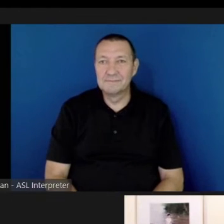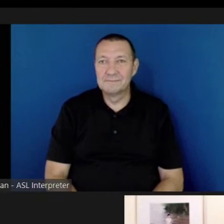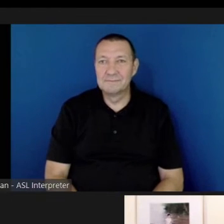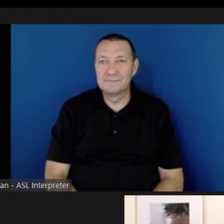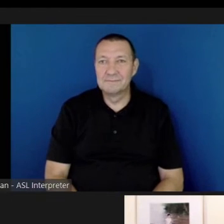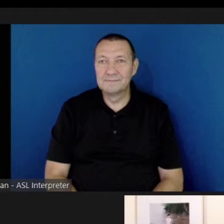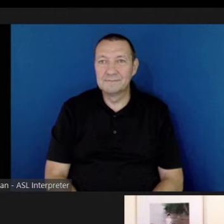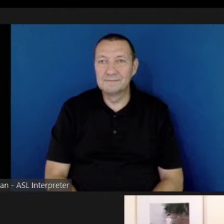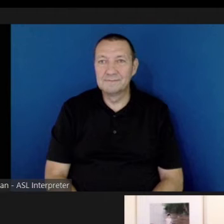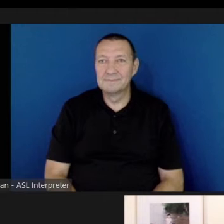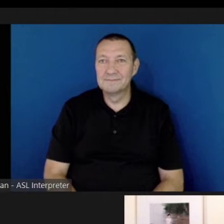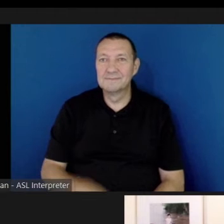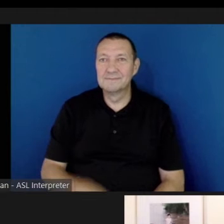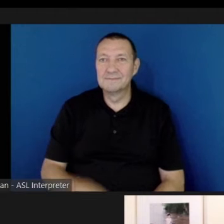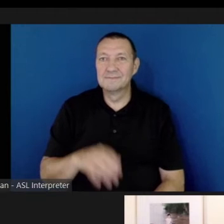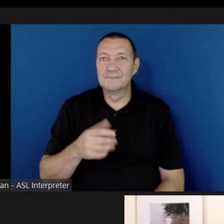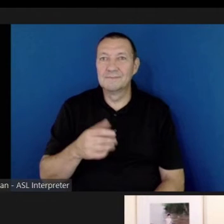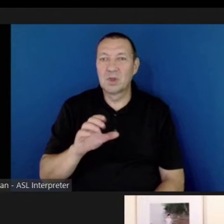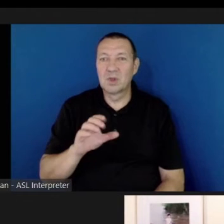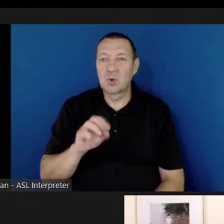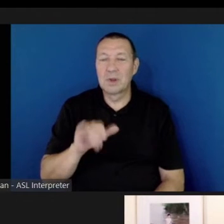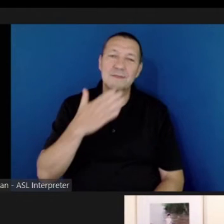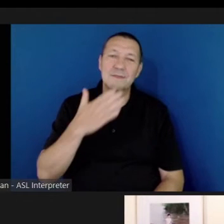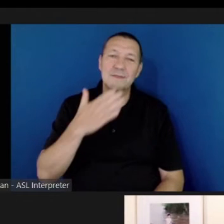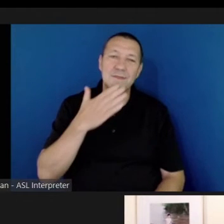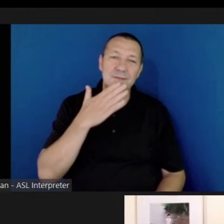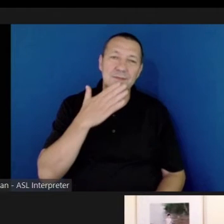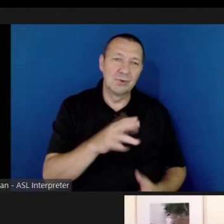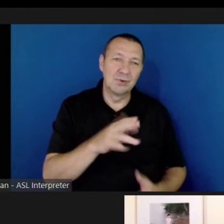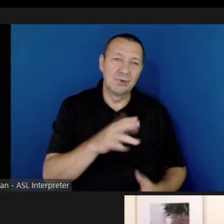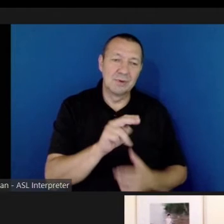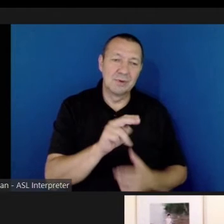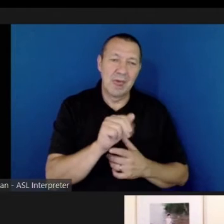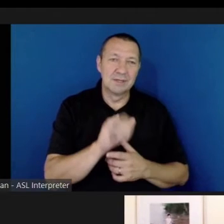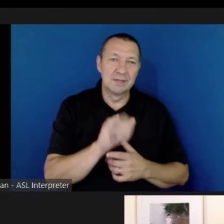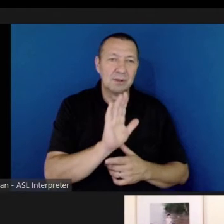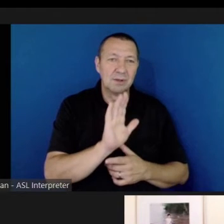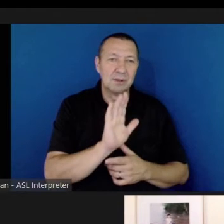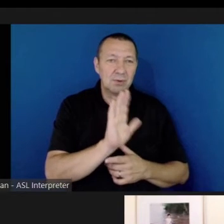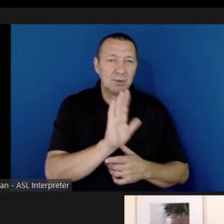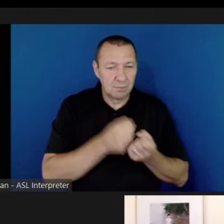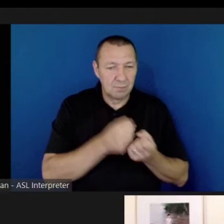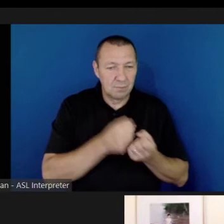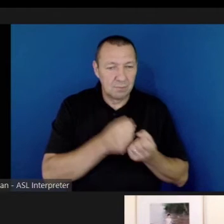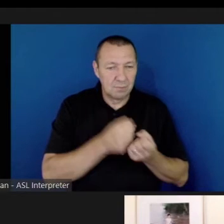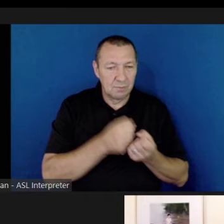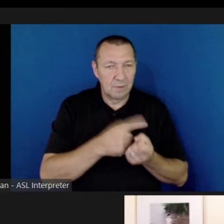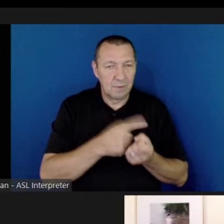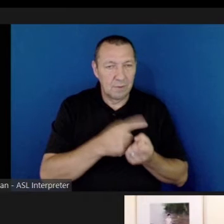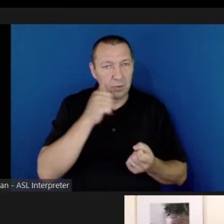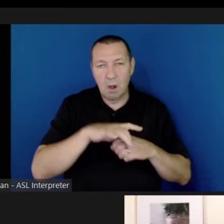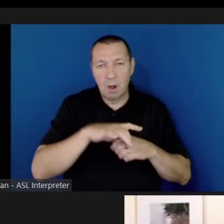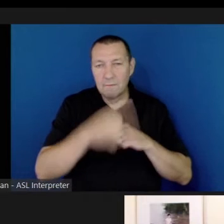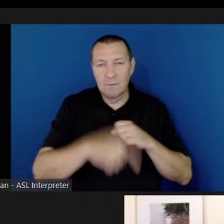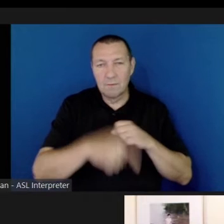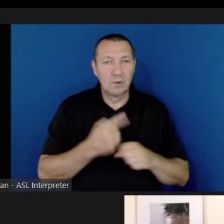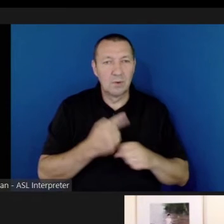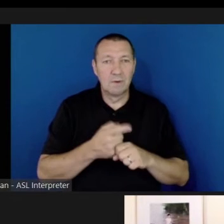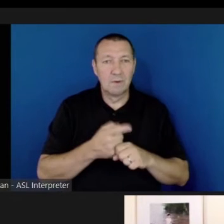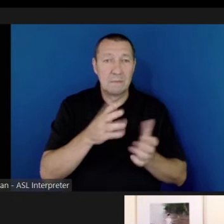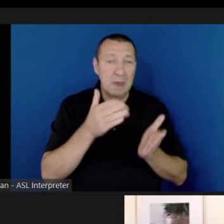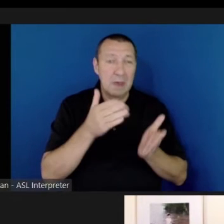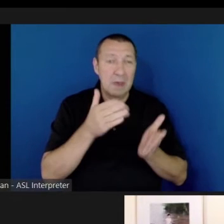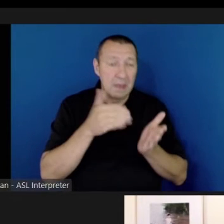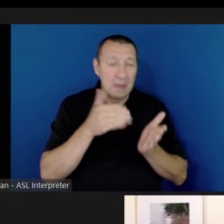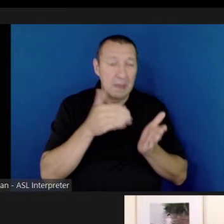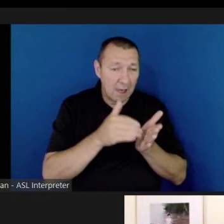Nancy, thank you very much for all that you do for women and girls all over the world, the thousands that you have